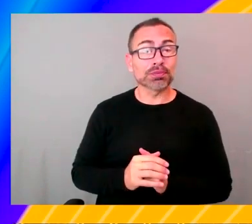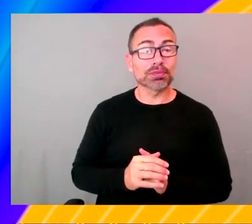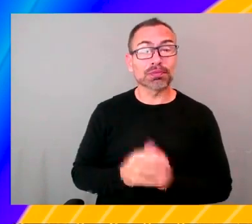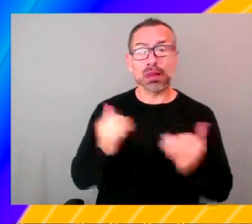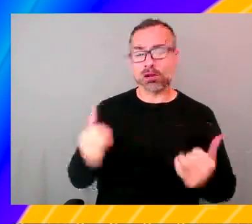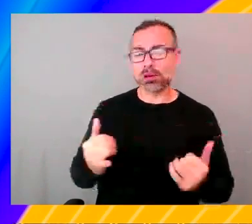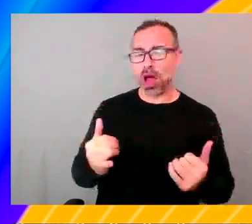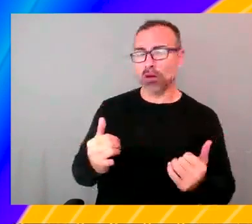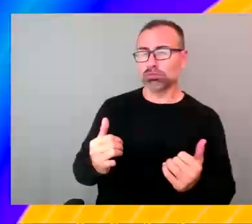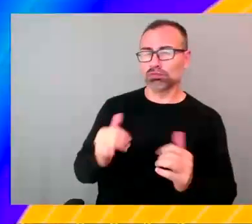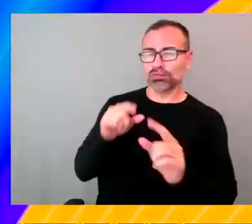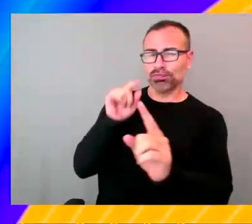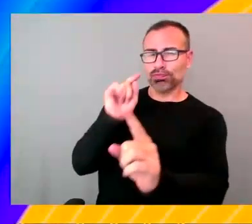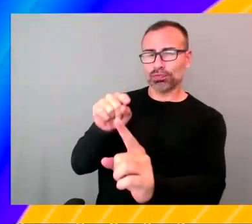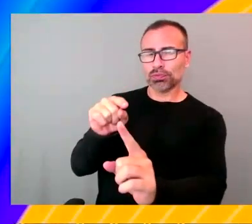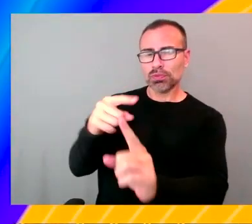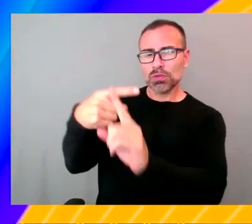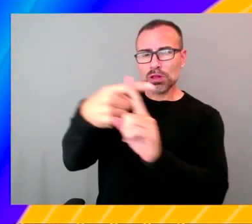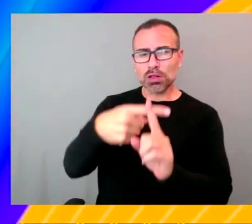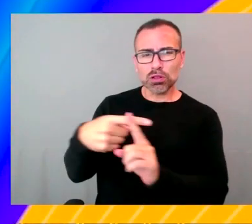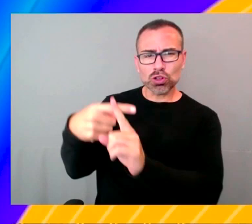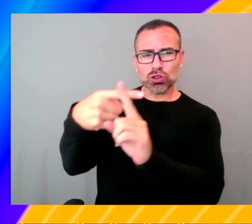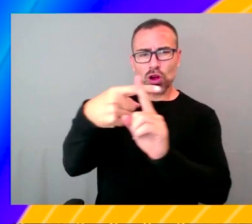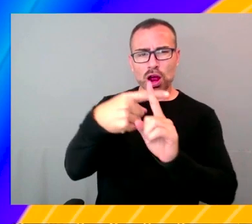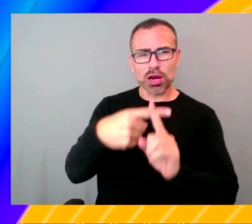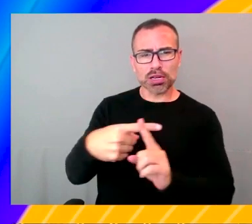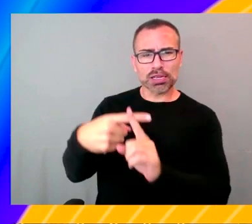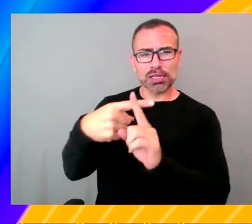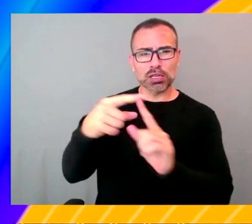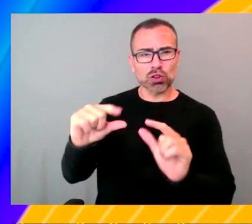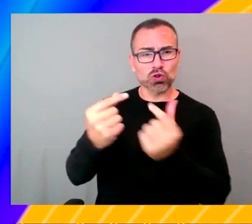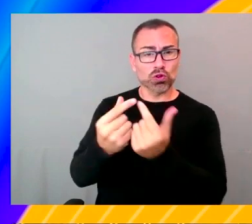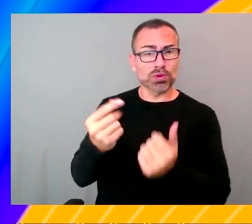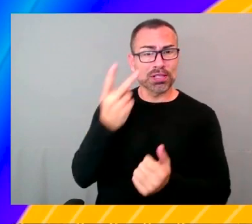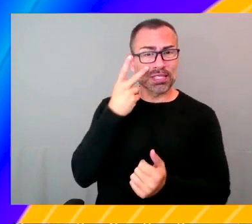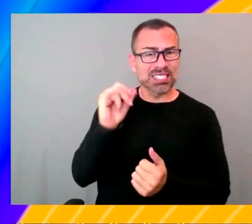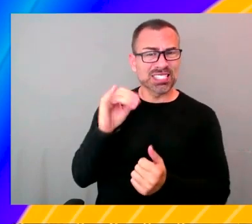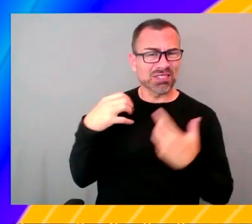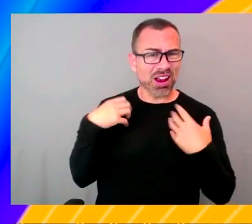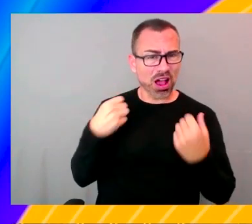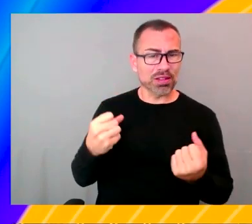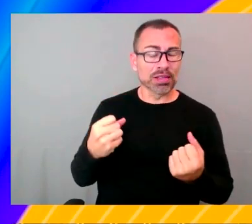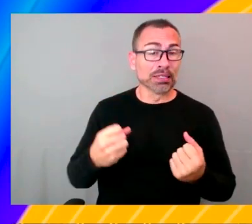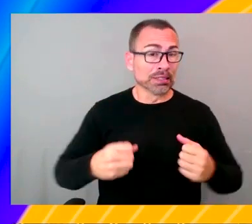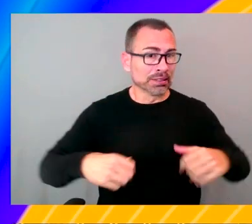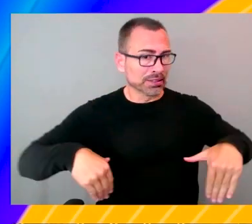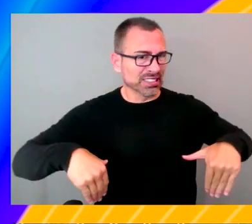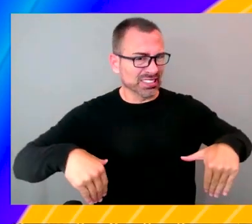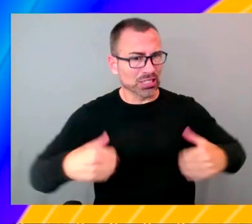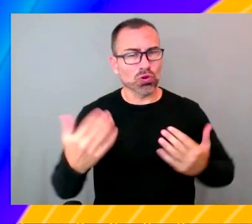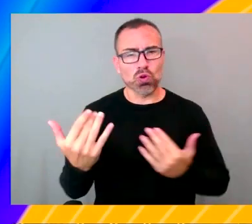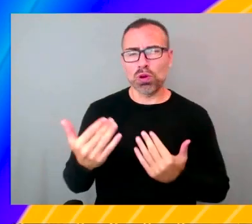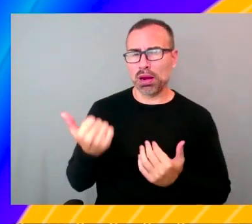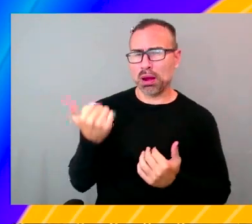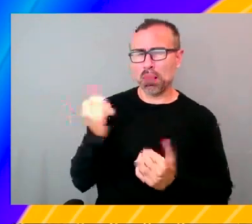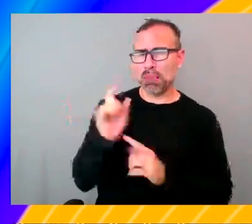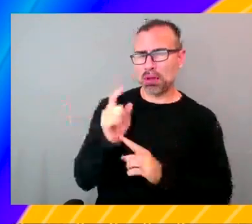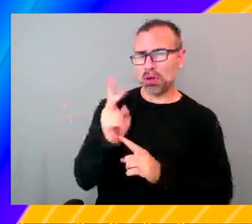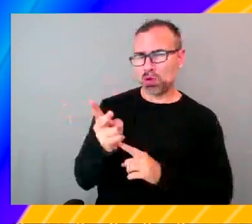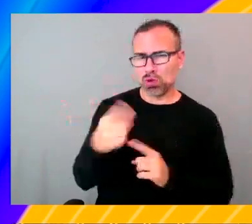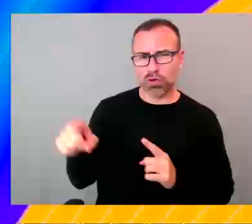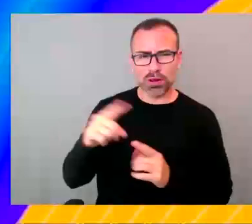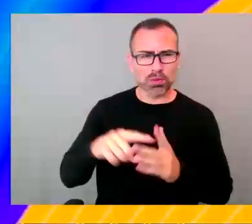and see whether or not these things are healthy. They're not healthy yet. We'll give them a few more minutes to start up and let those health checks start